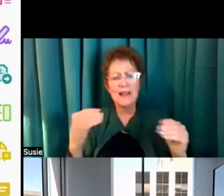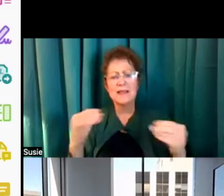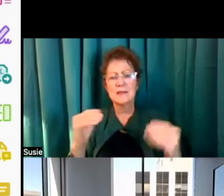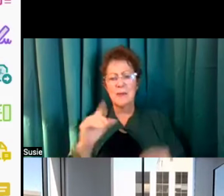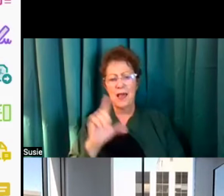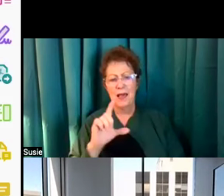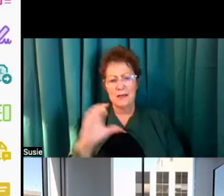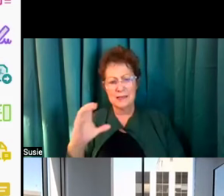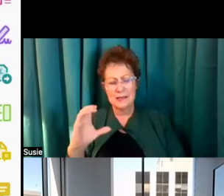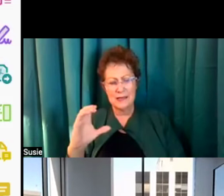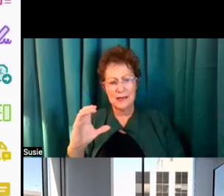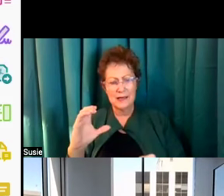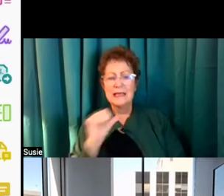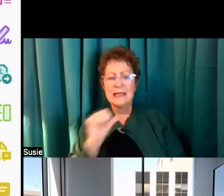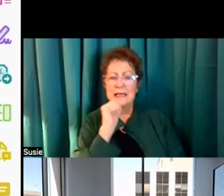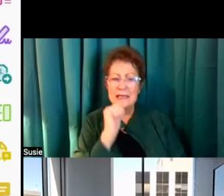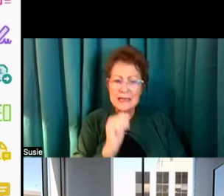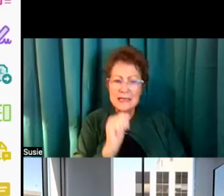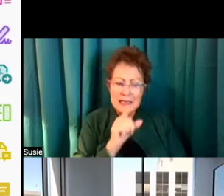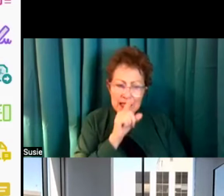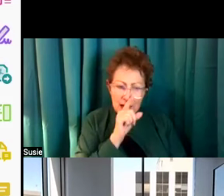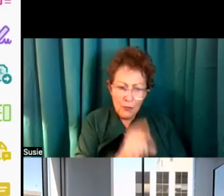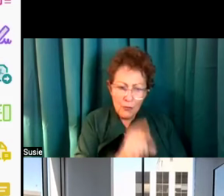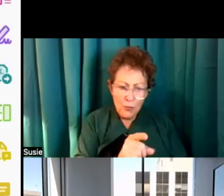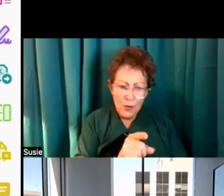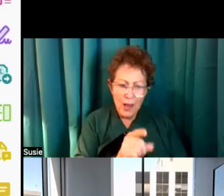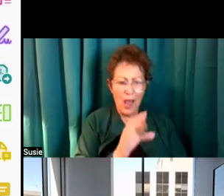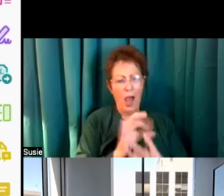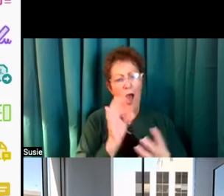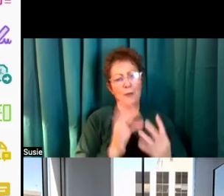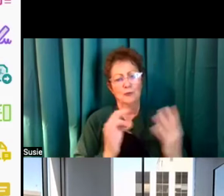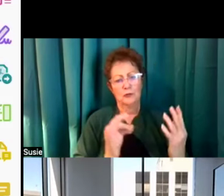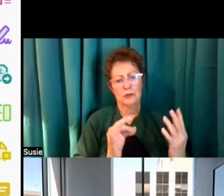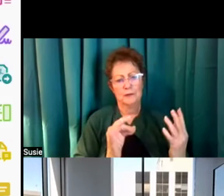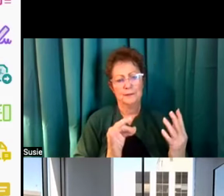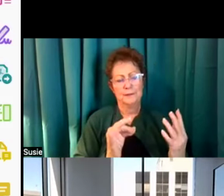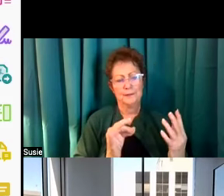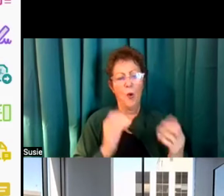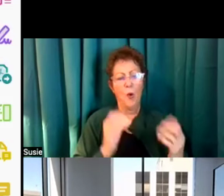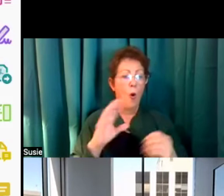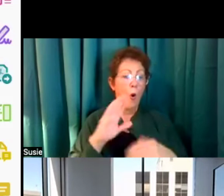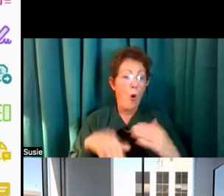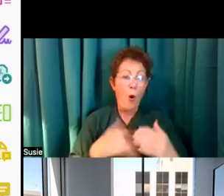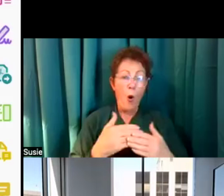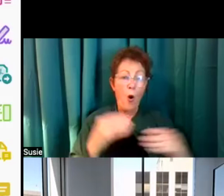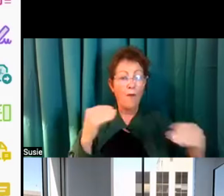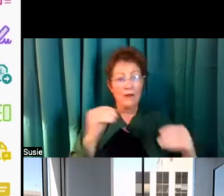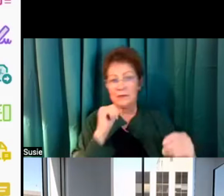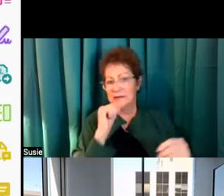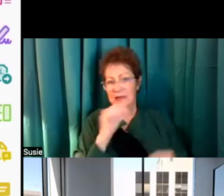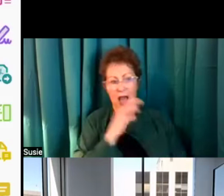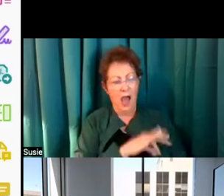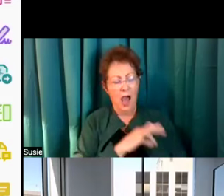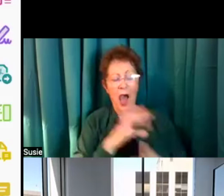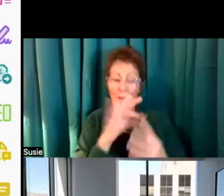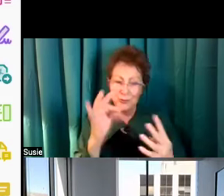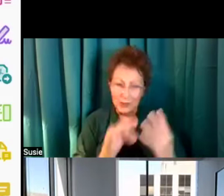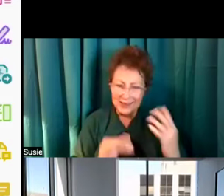LLCs is not really an option, or at least all of the flexibilities are not an option.